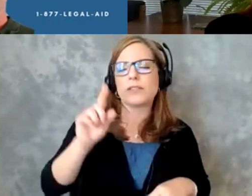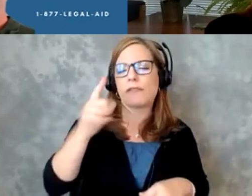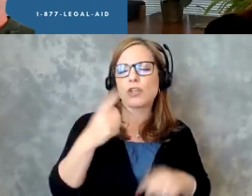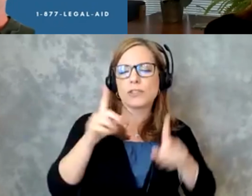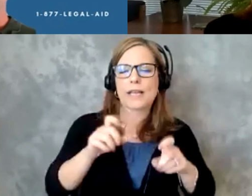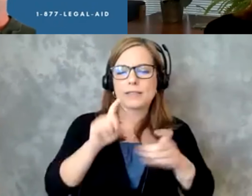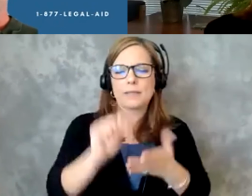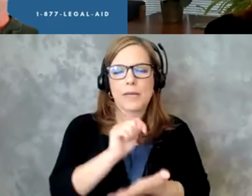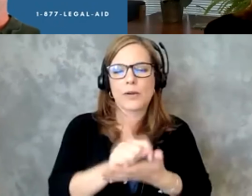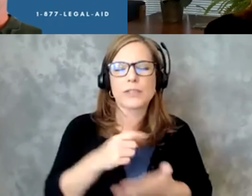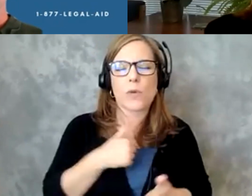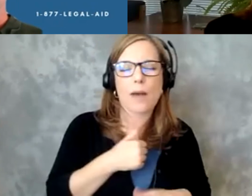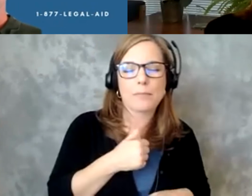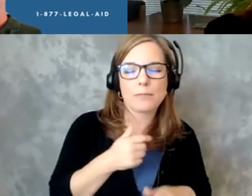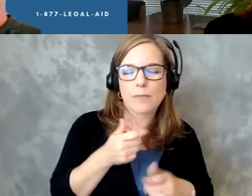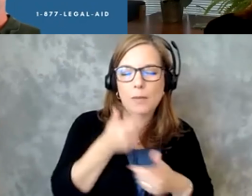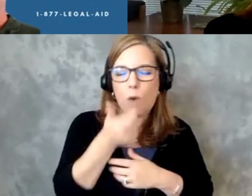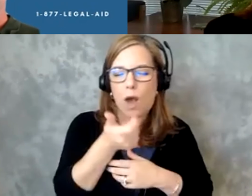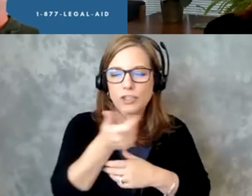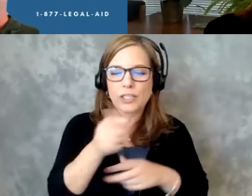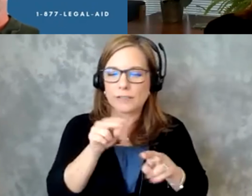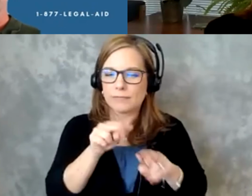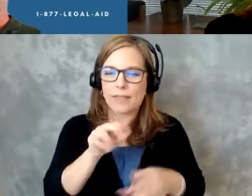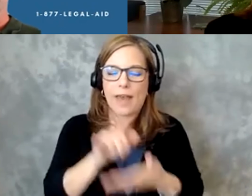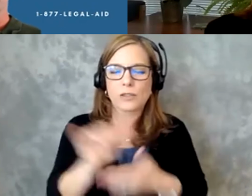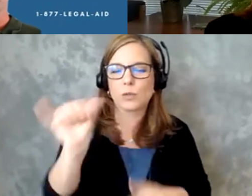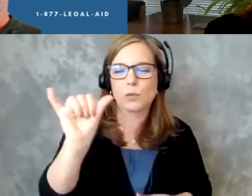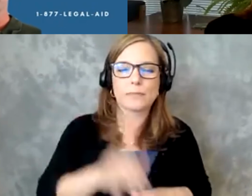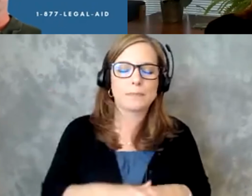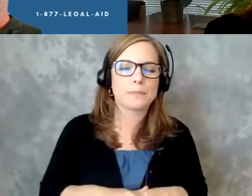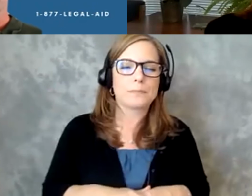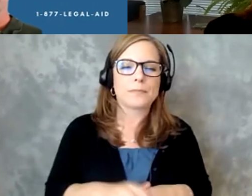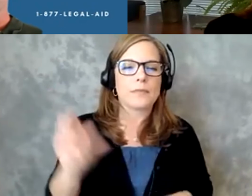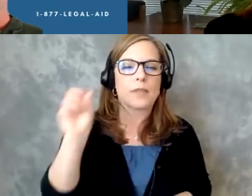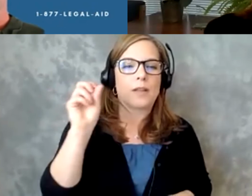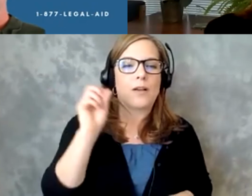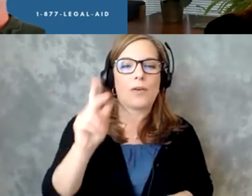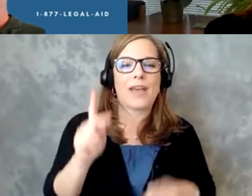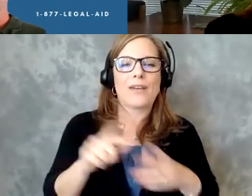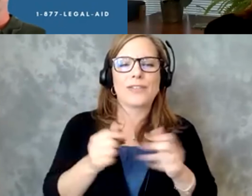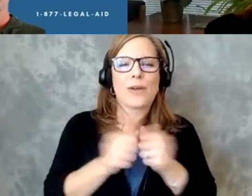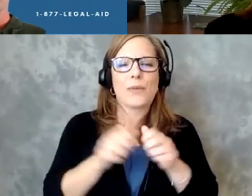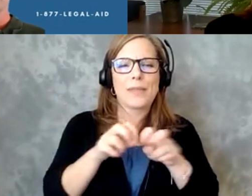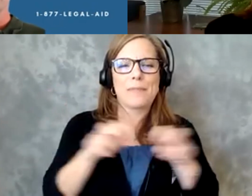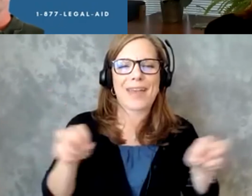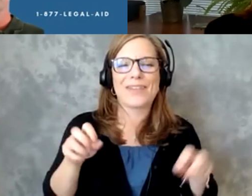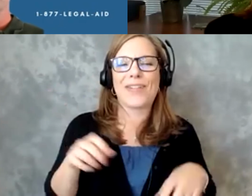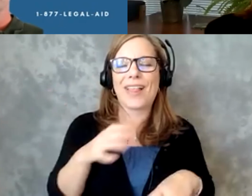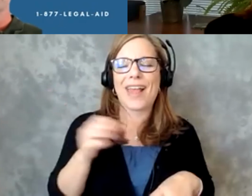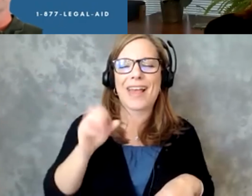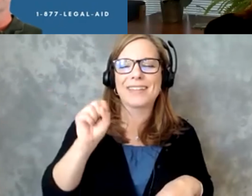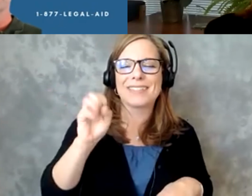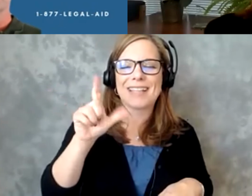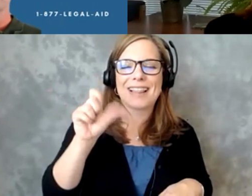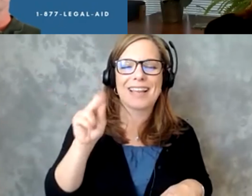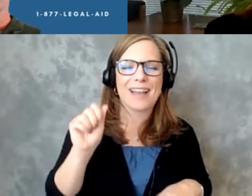Great. So I think I'll jump to the panel, and maybe I'll start with Selena, since that was a health plan related question, and just sort